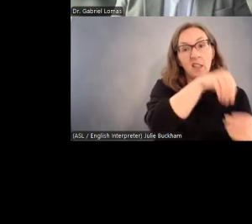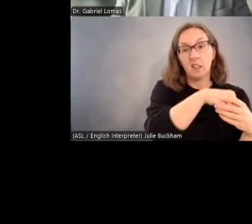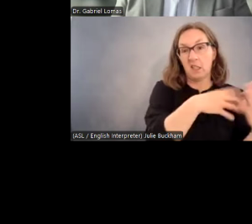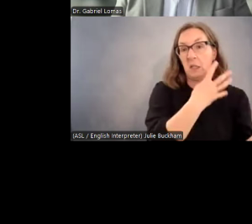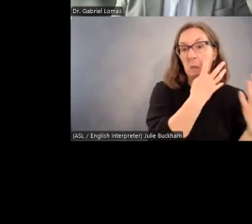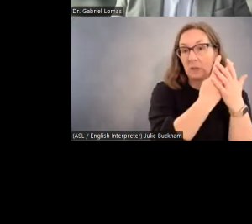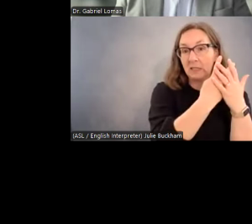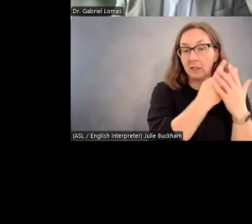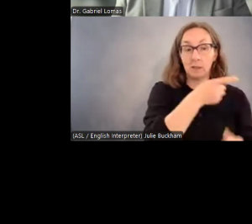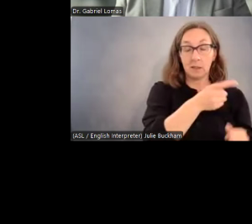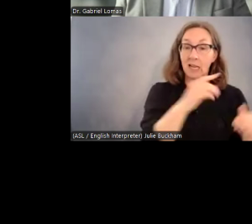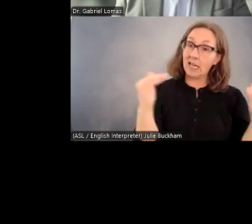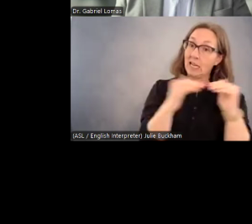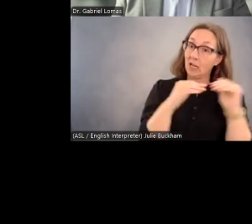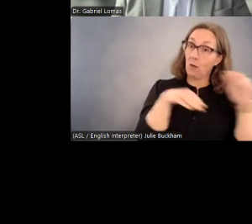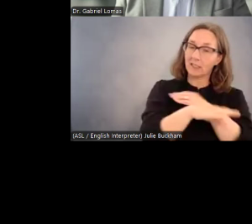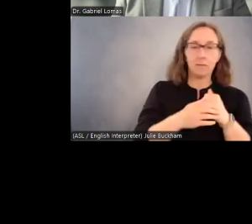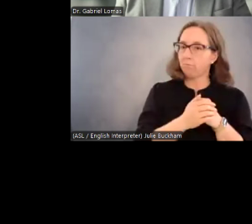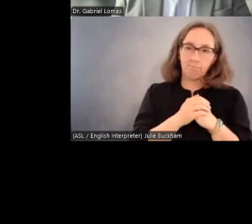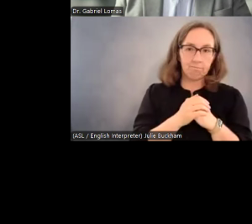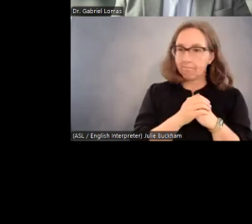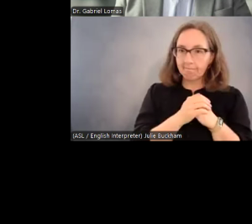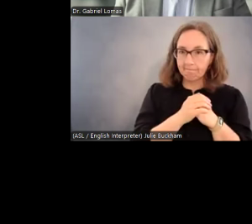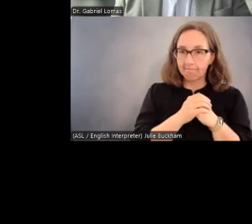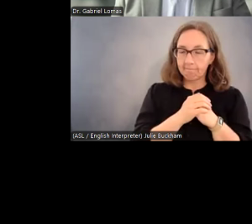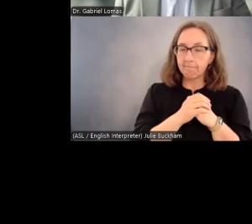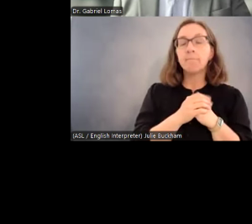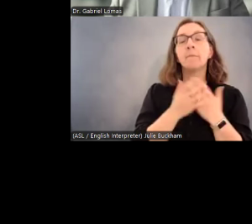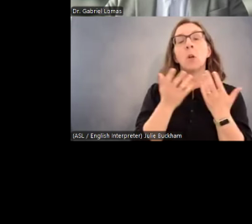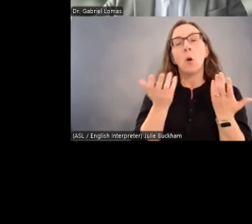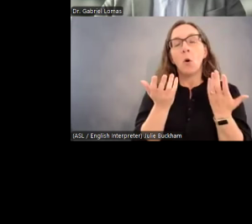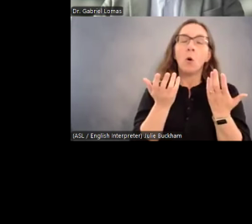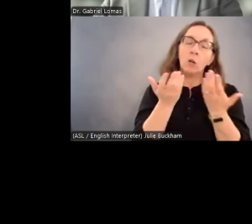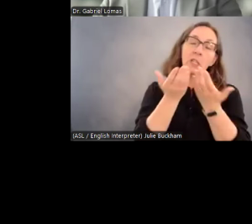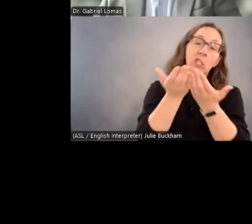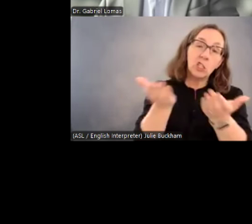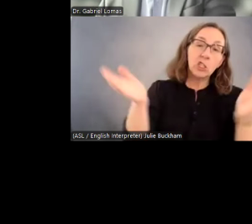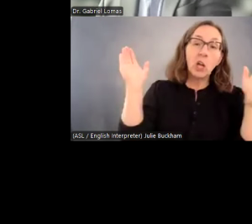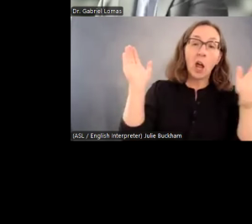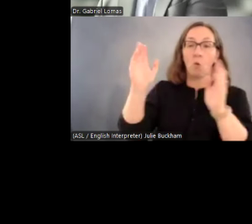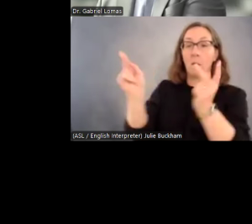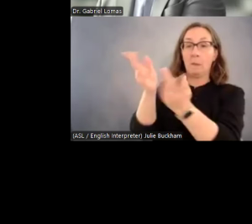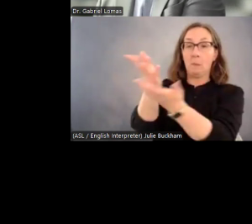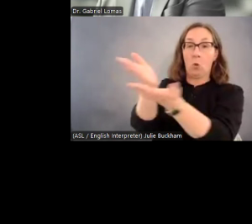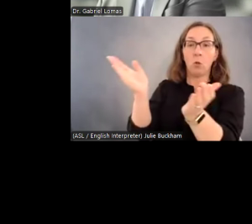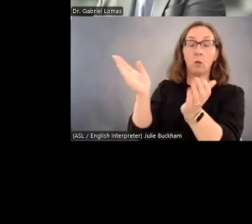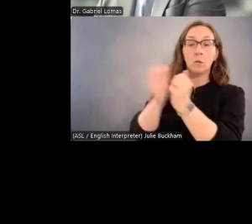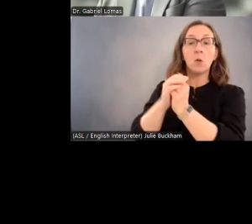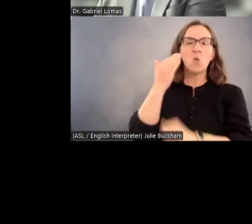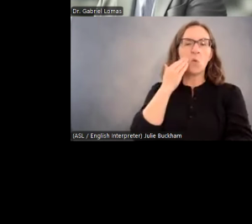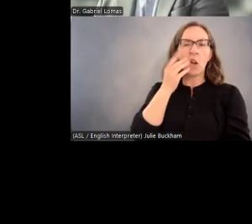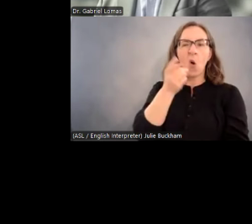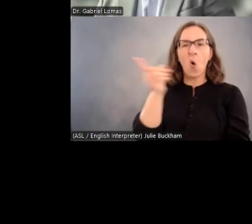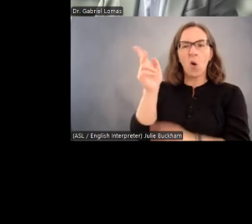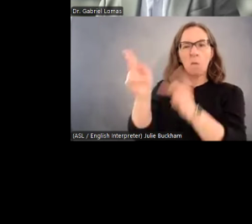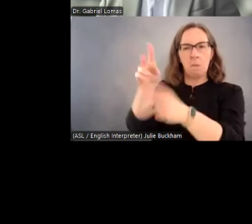really given equal access. So generally speaking, in the general population, we know that inmates are